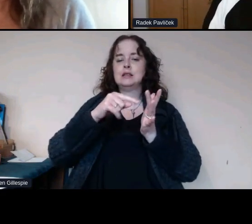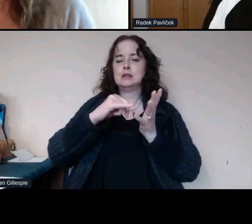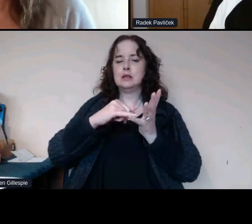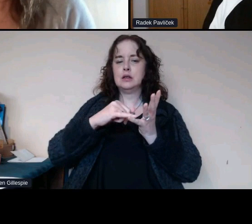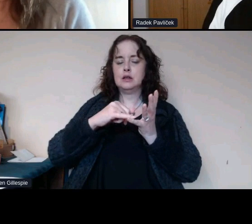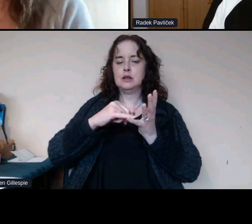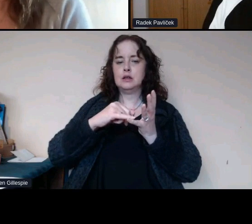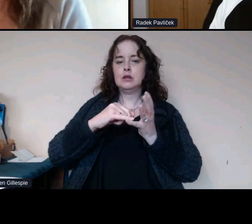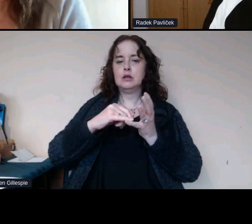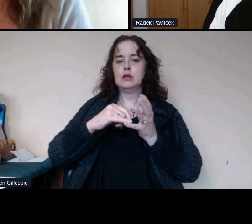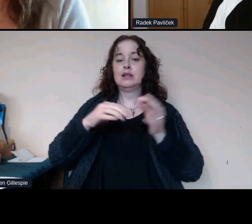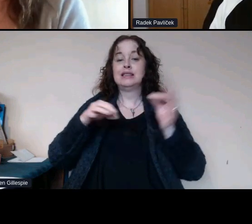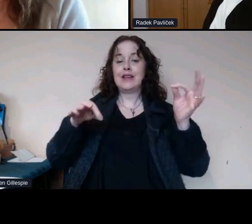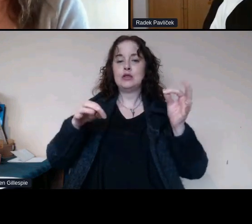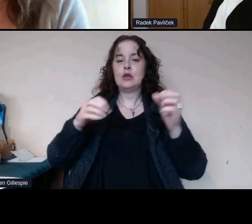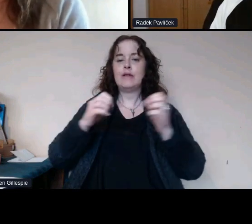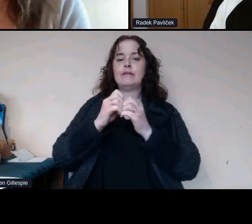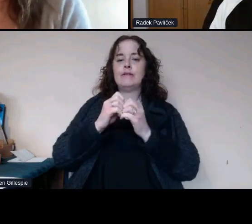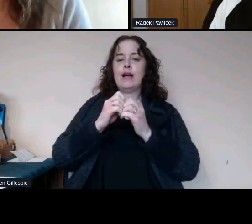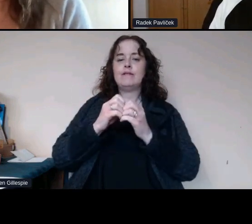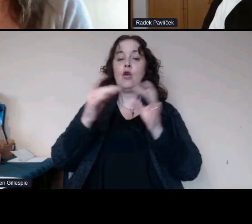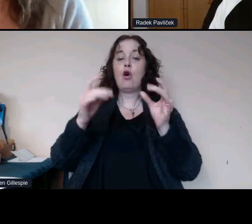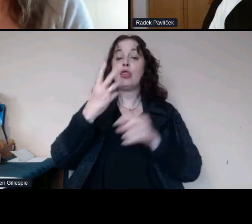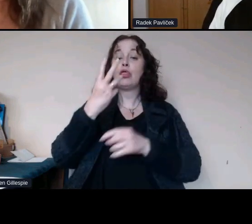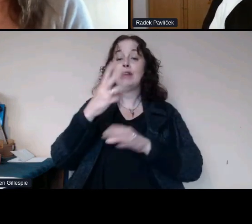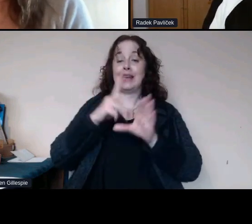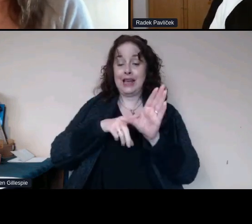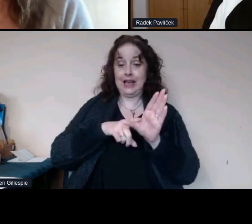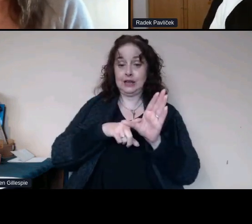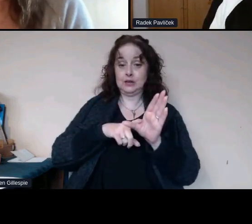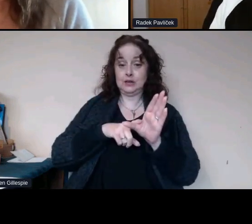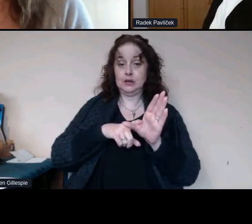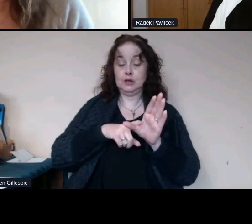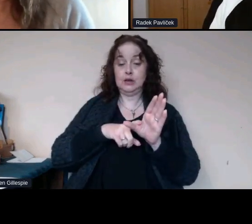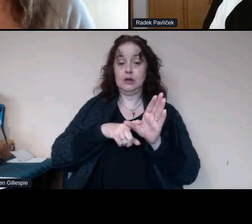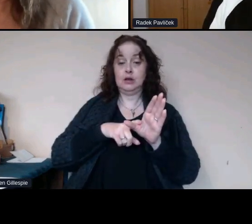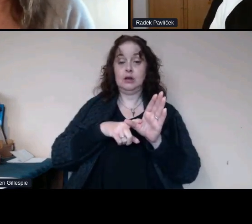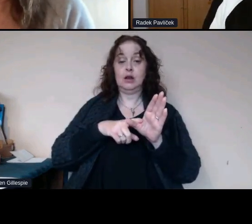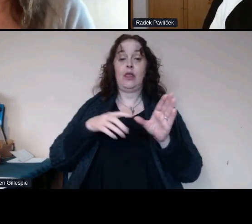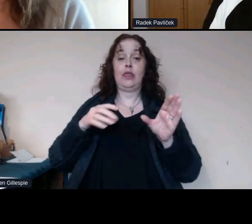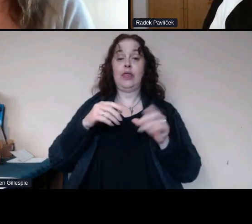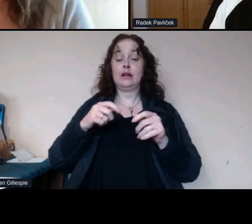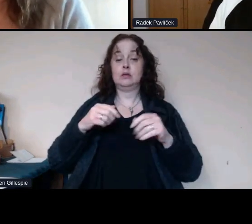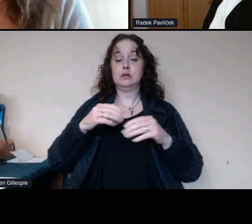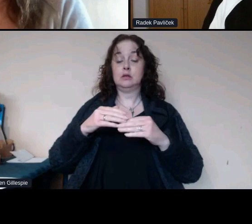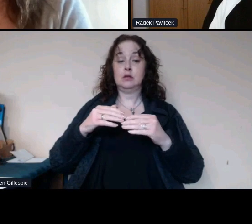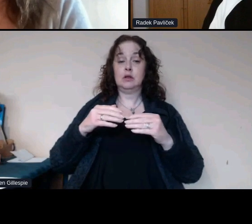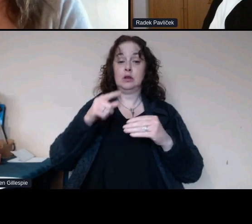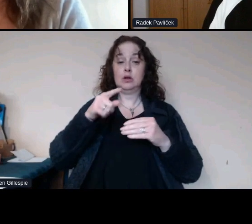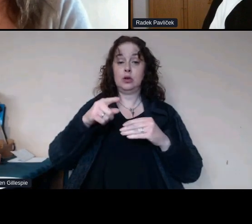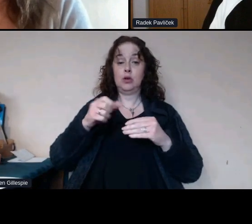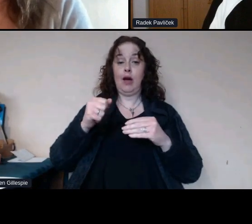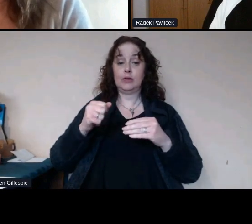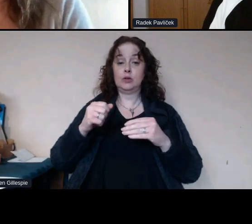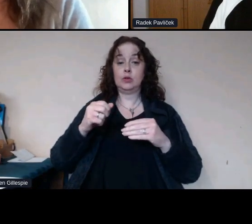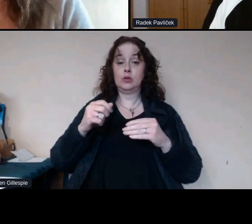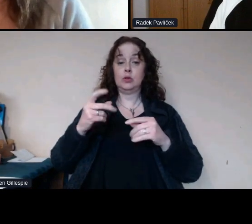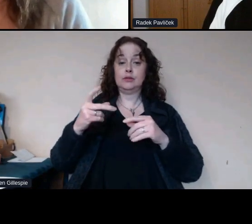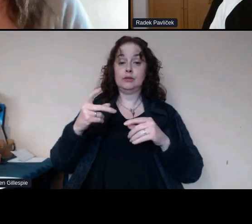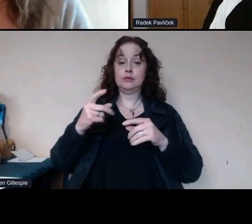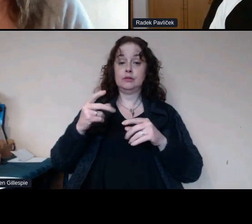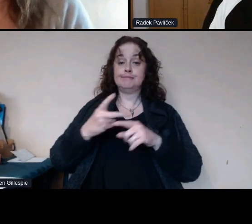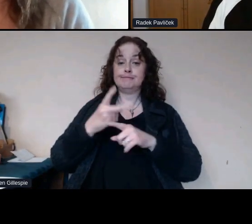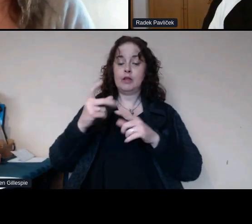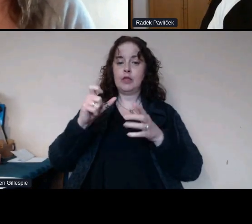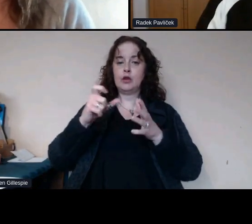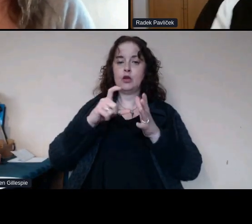years. After the 3 years, depending on the level of certifications, you have the possibility to gain these credits